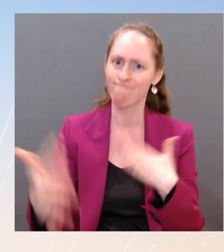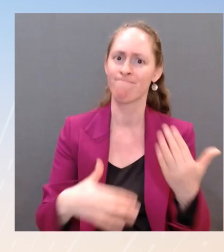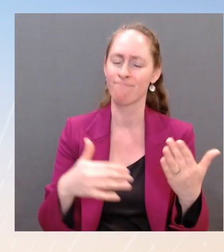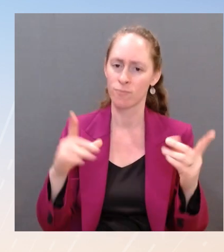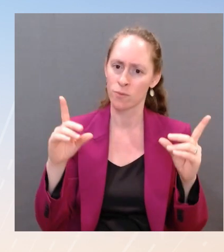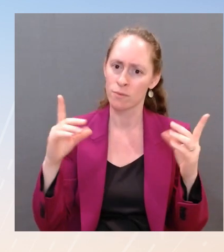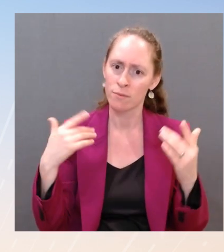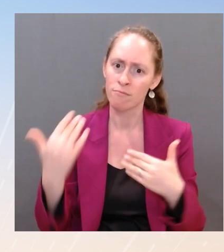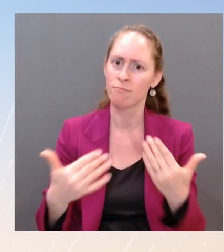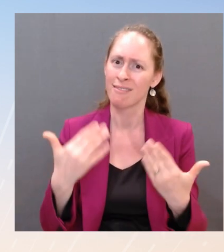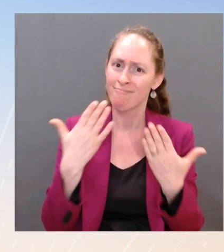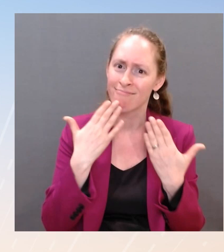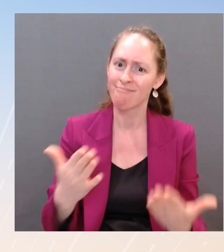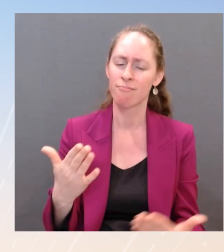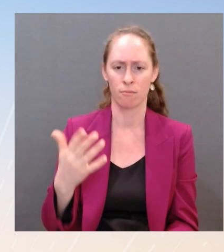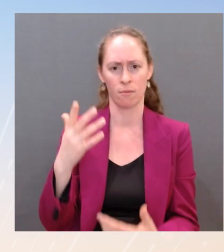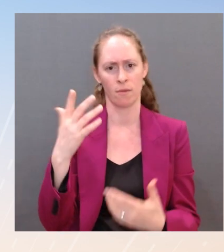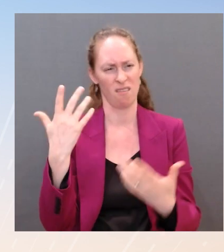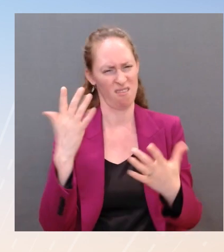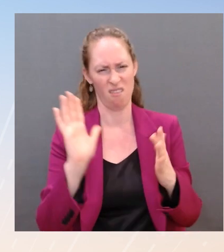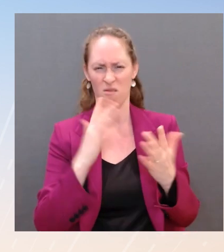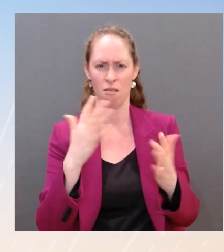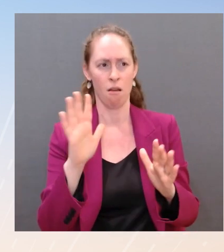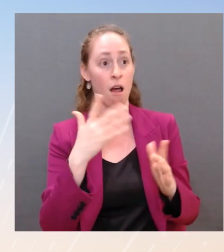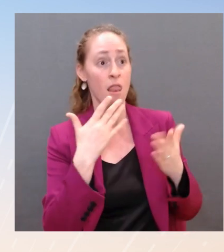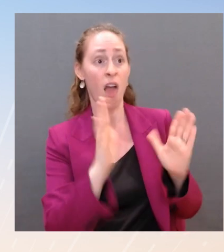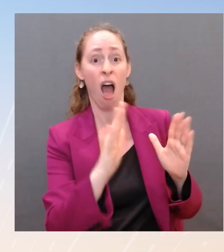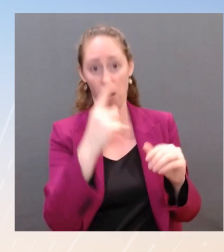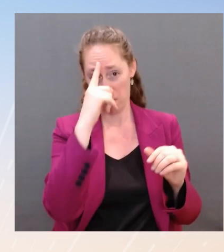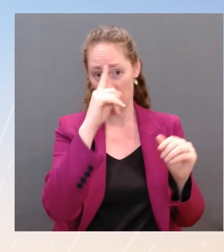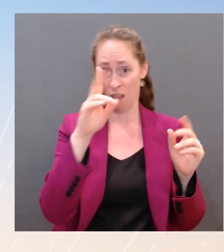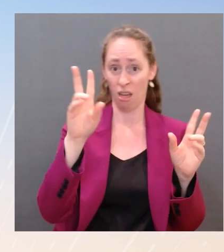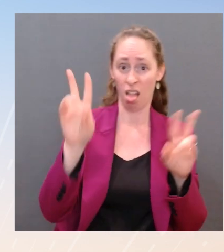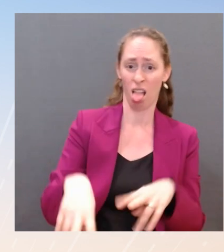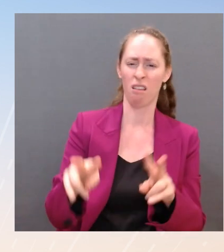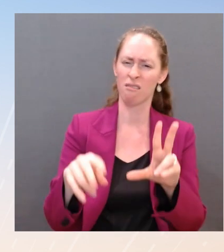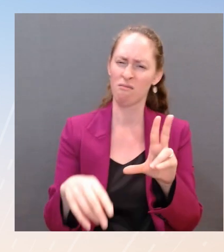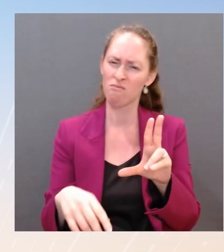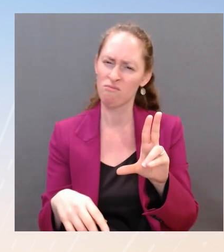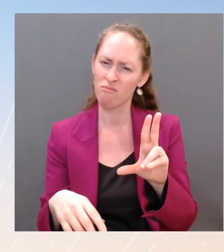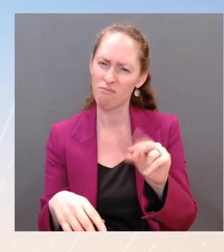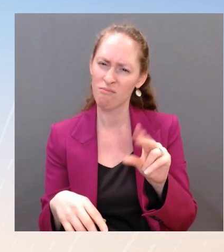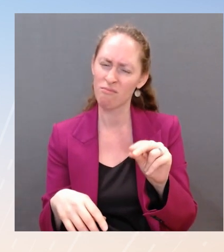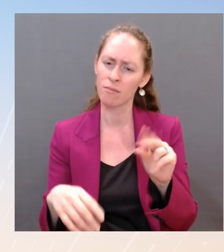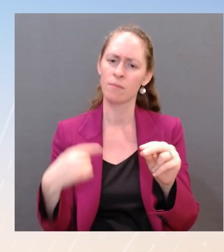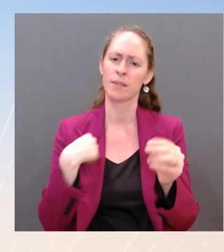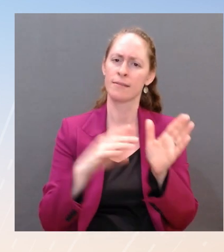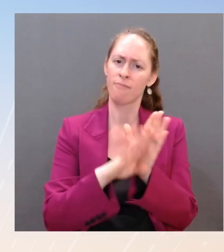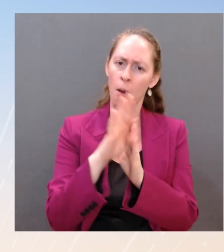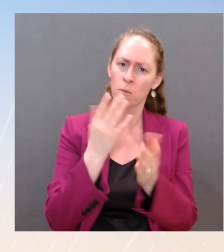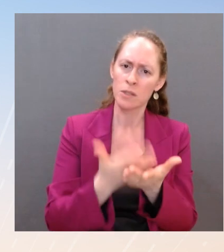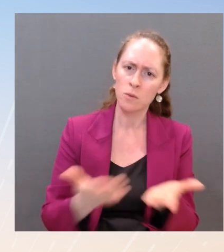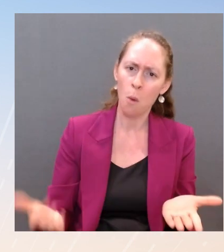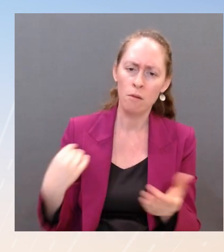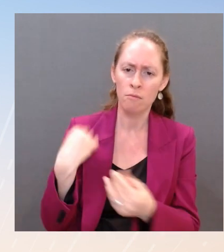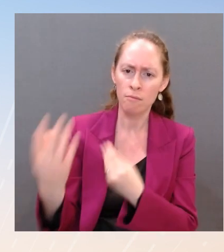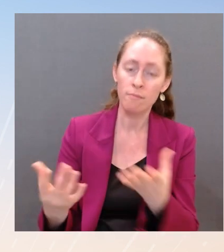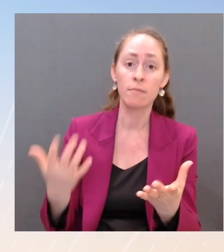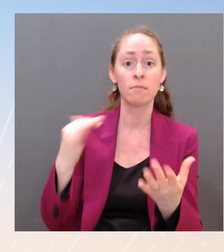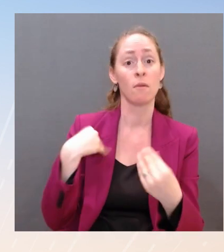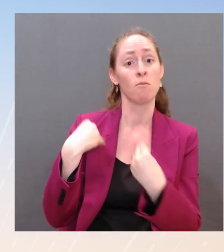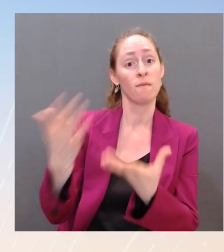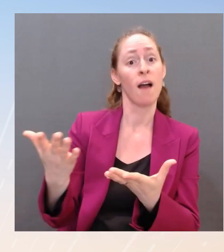we can possibly get. Developing resources and services and increasing access to those services for young people. And